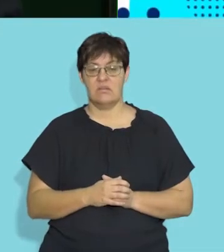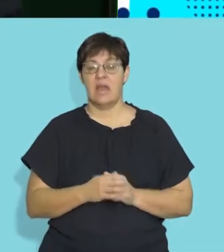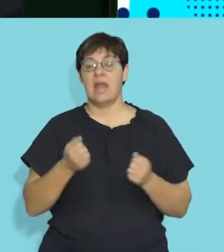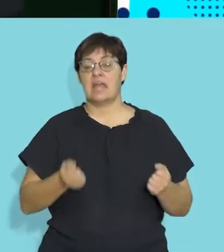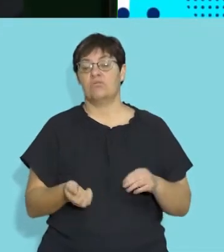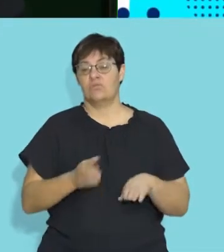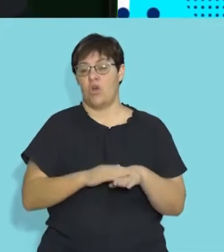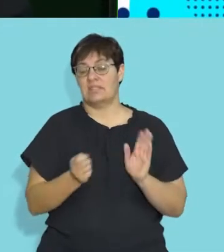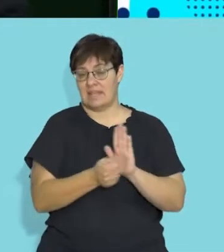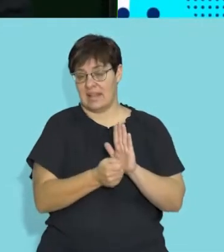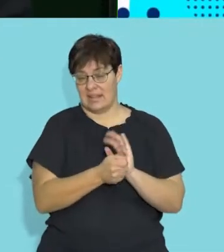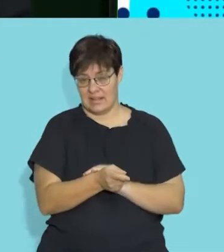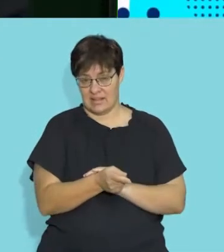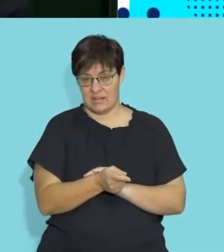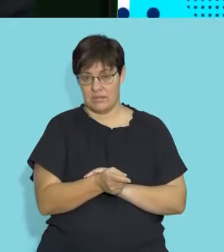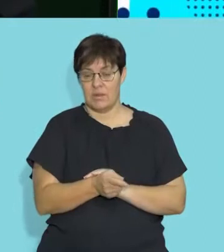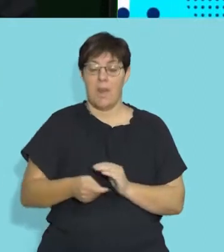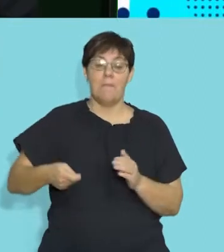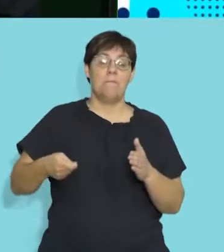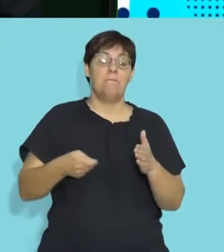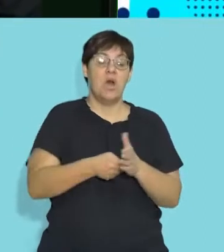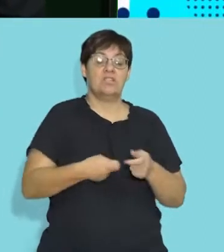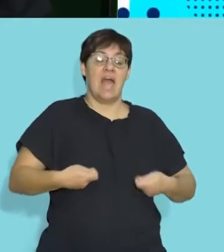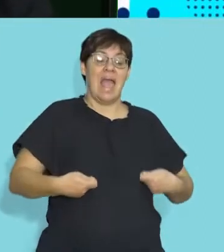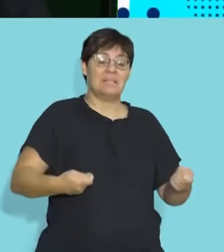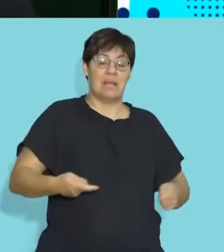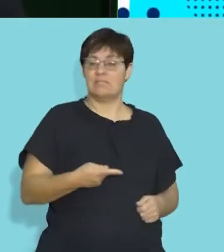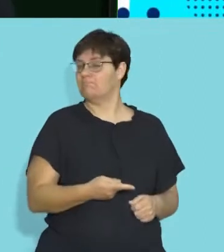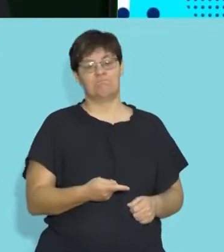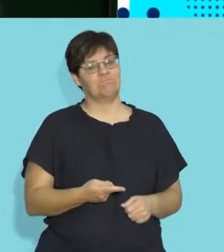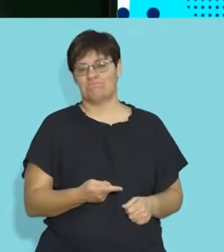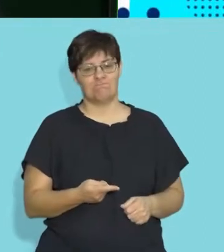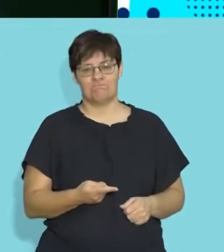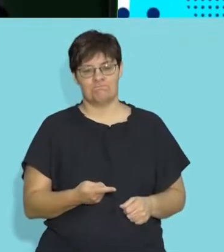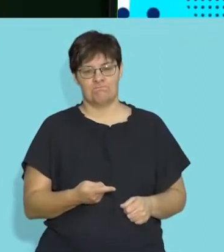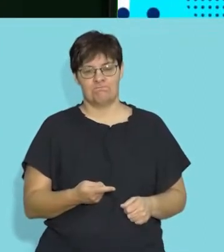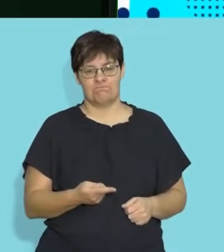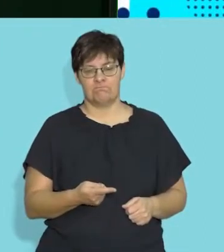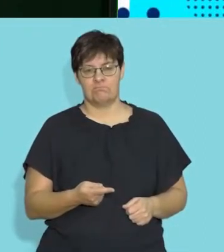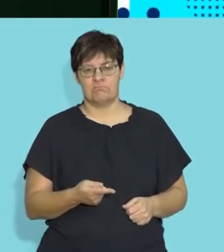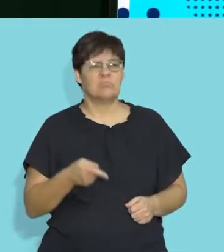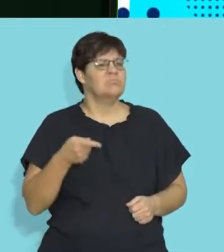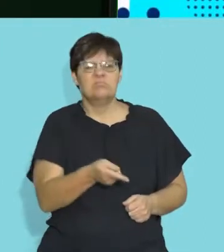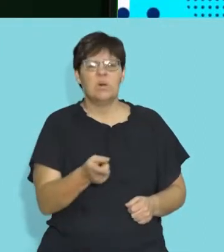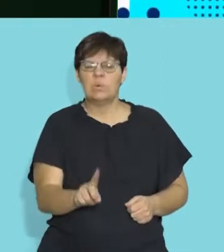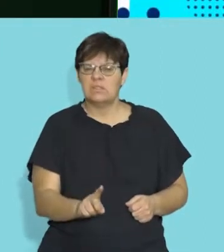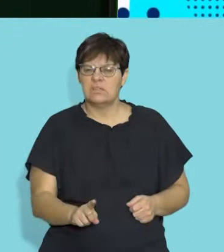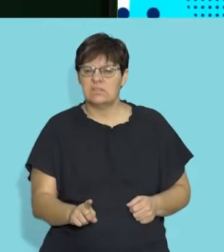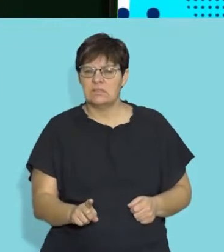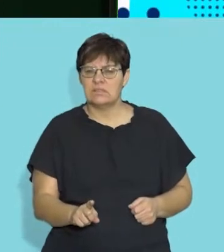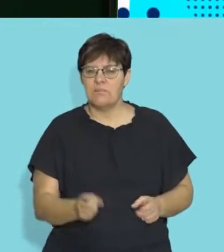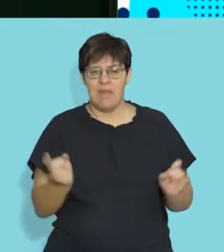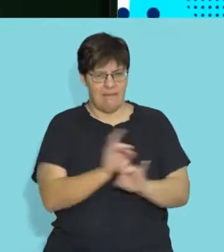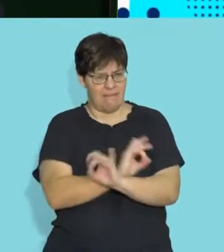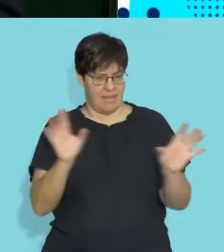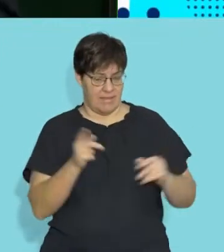on sales is not a purchasing expense. What is carriage on sales? Let's